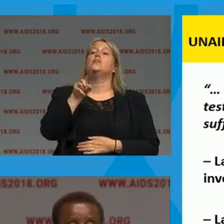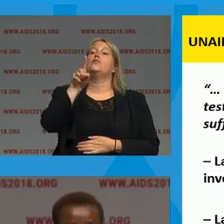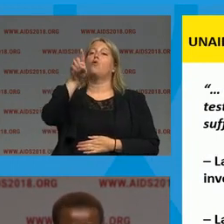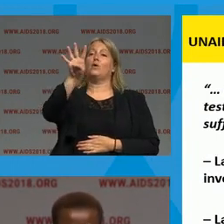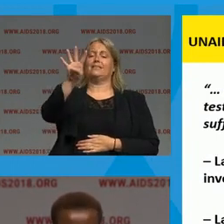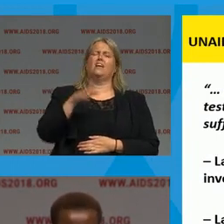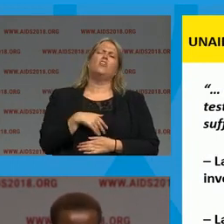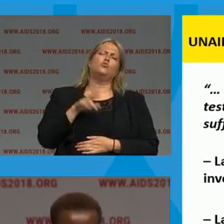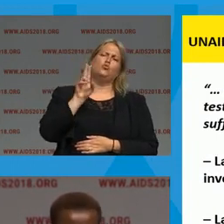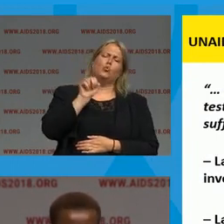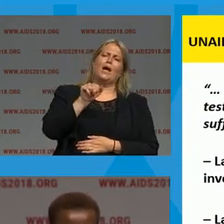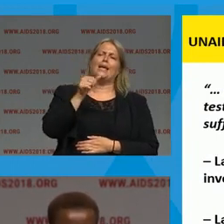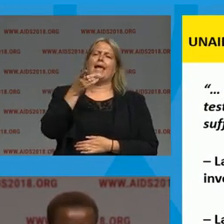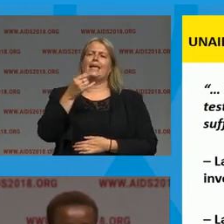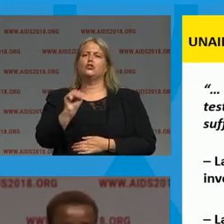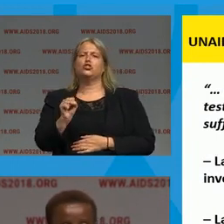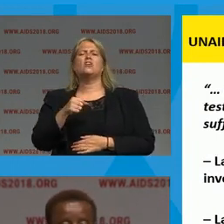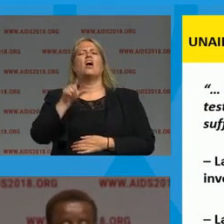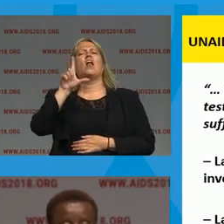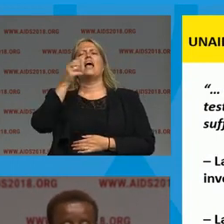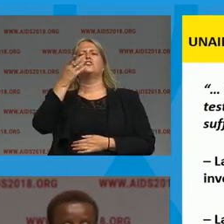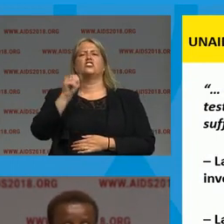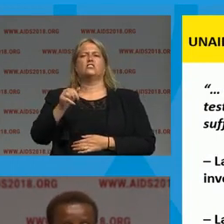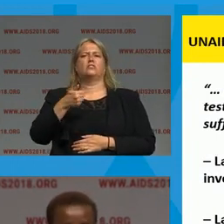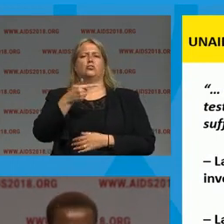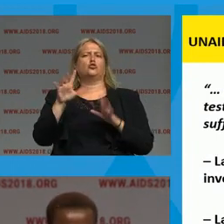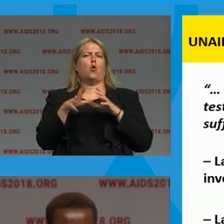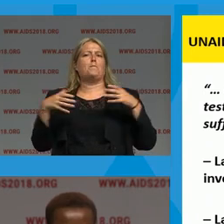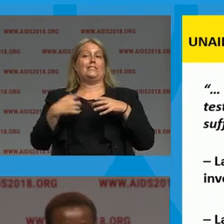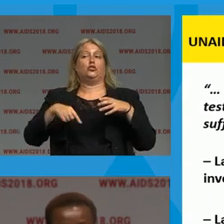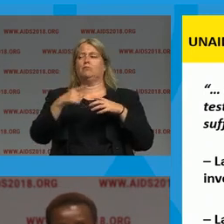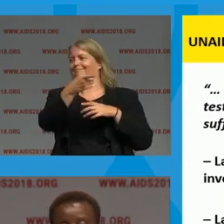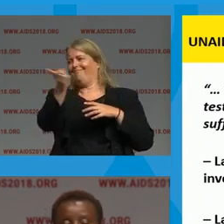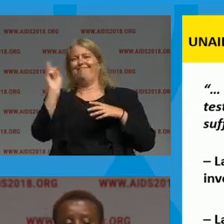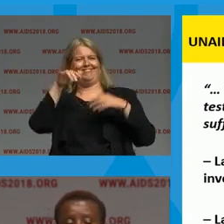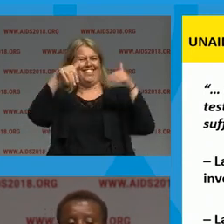Lancet Commission, many of the authors are in this room, that told us that a